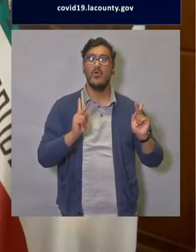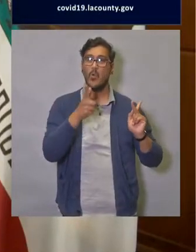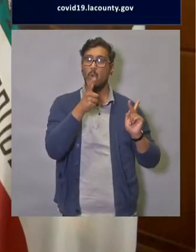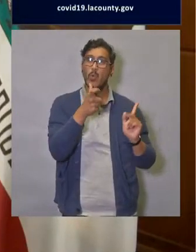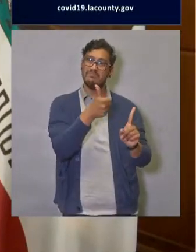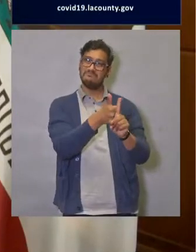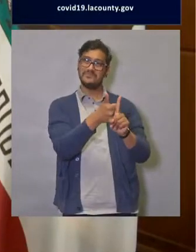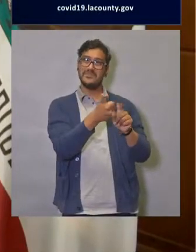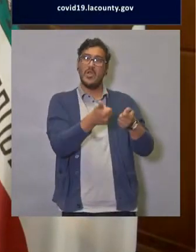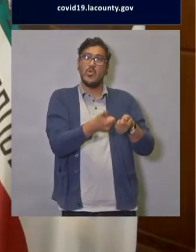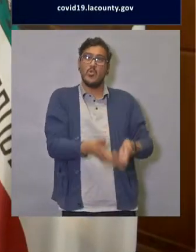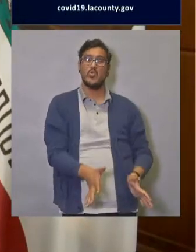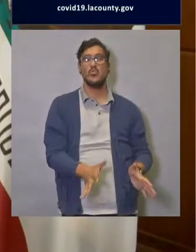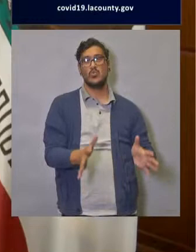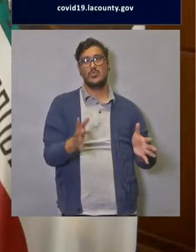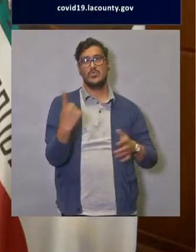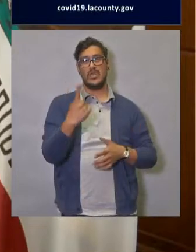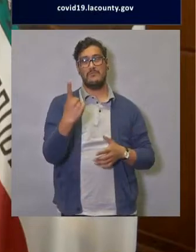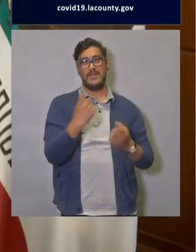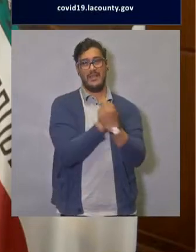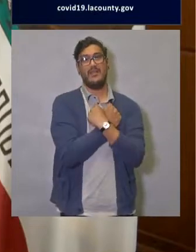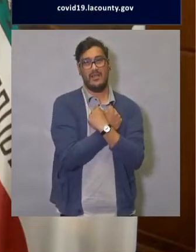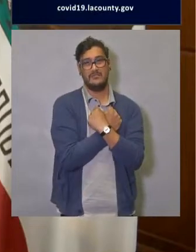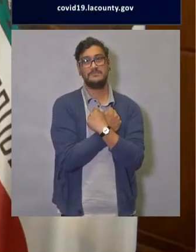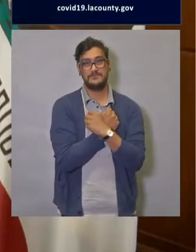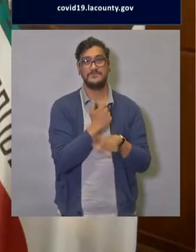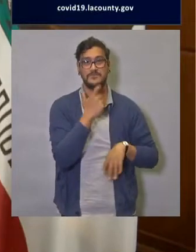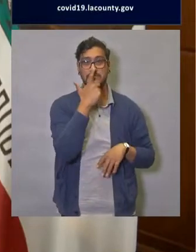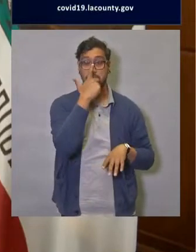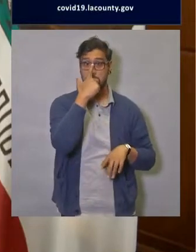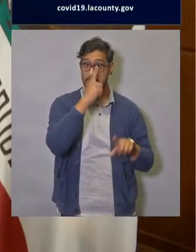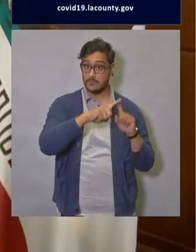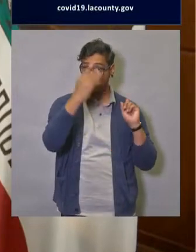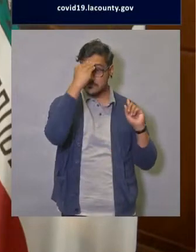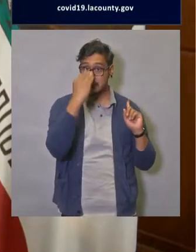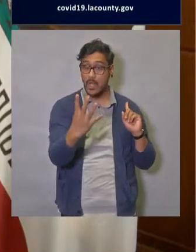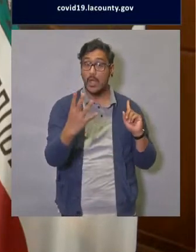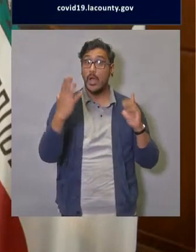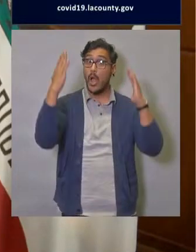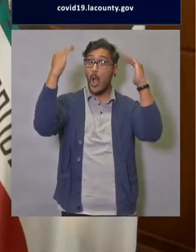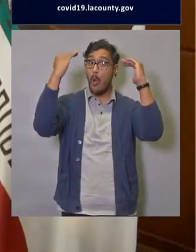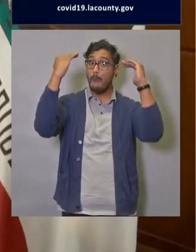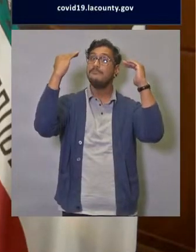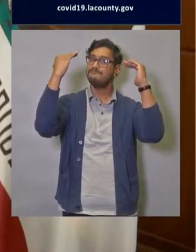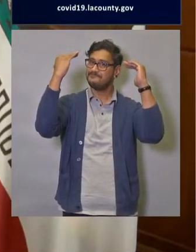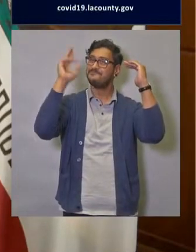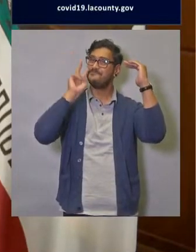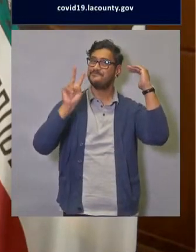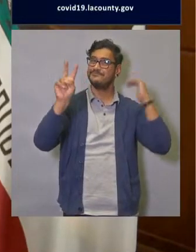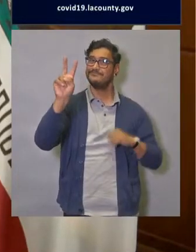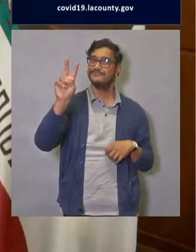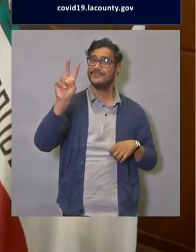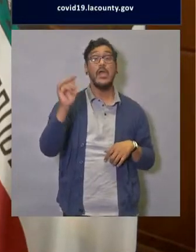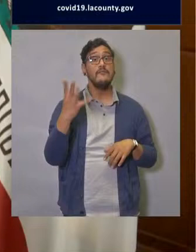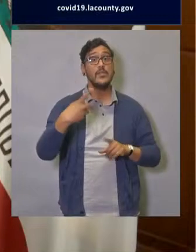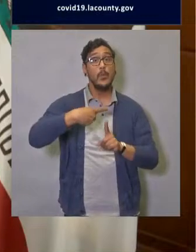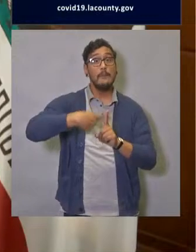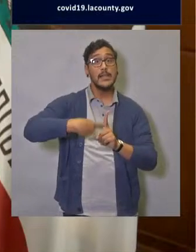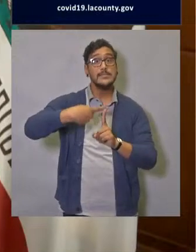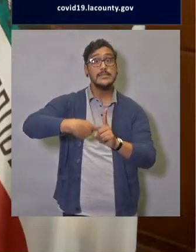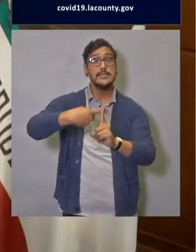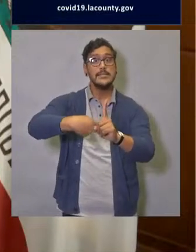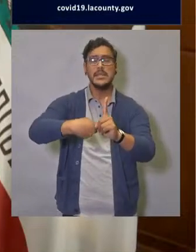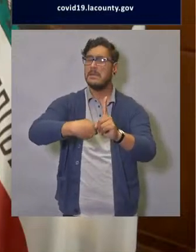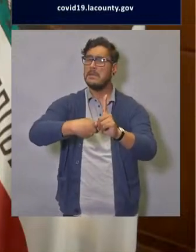this unthinkable year. However, I have to tell you that hope is on the horizon. Within a few short months, millions